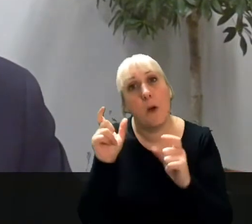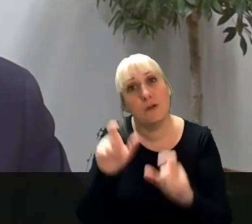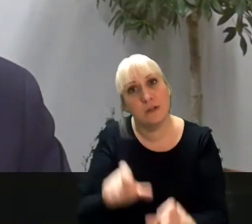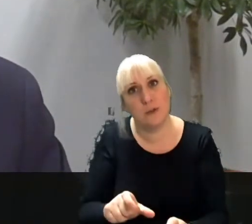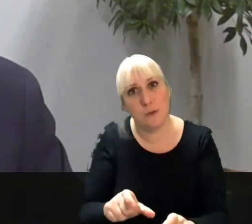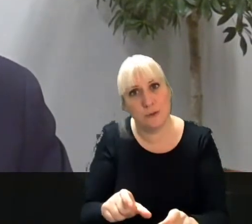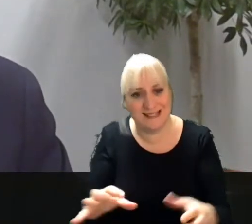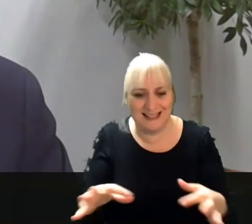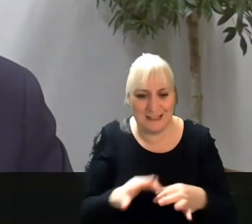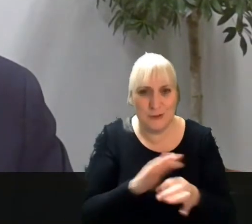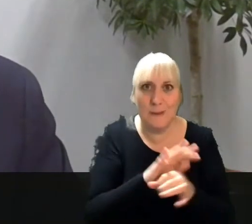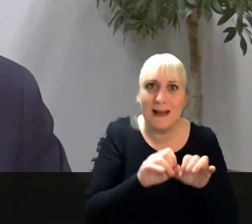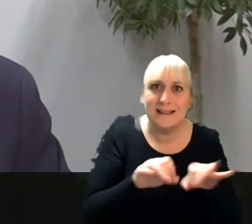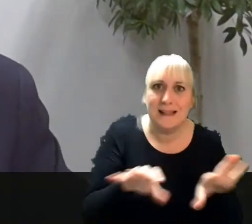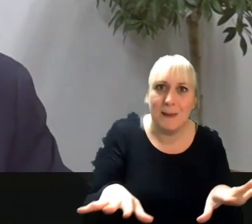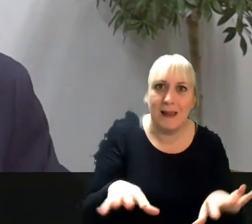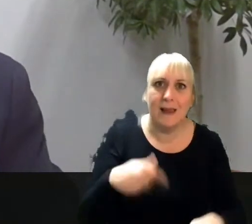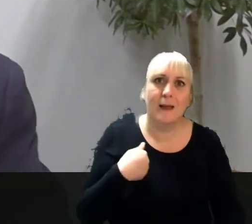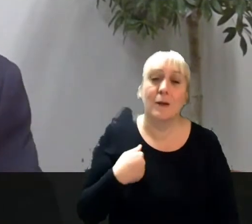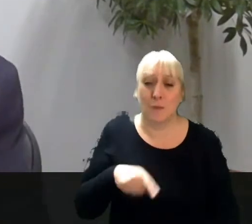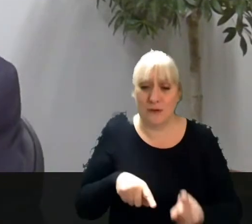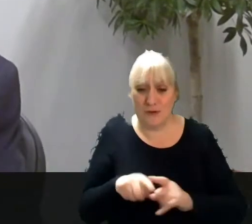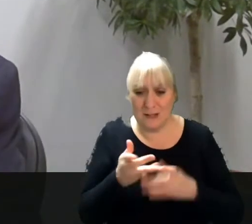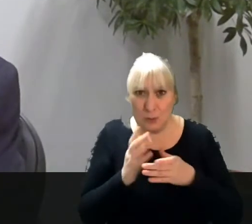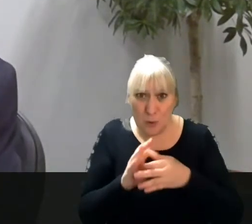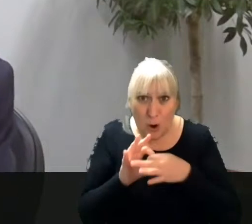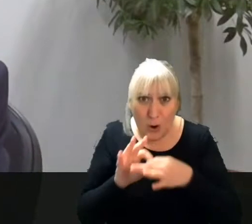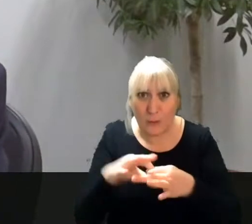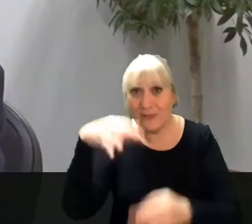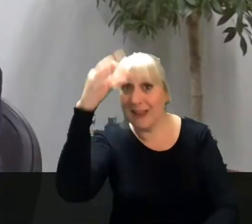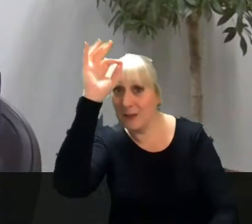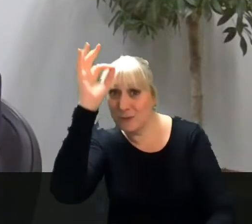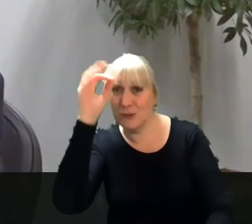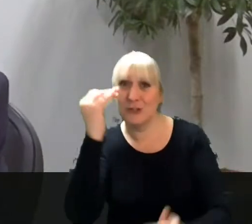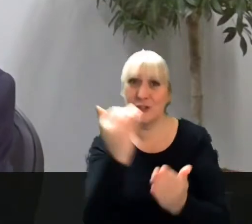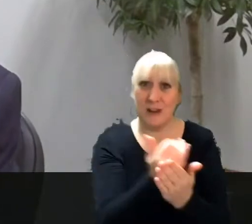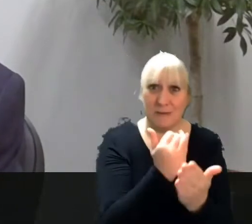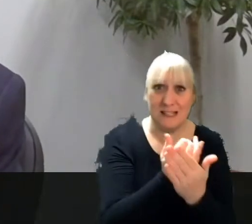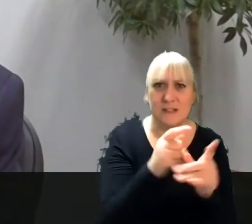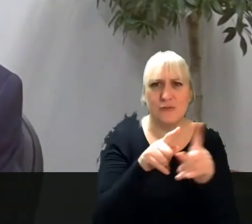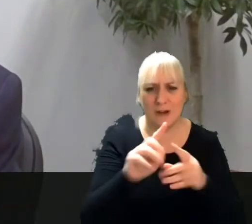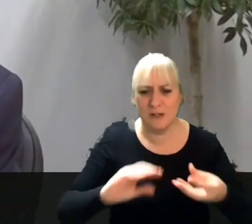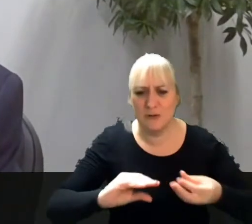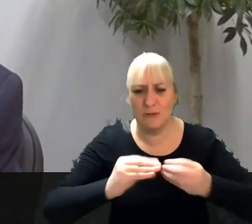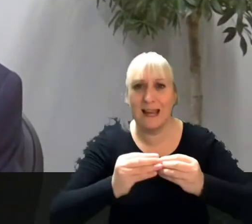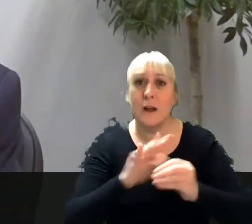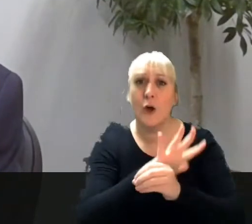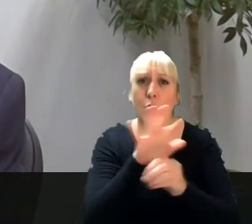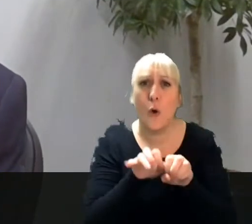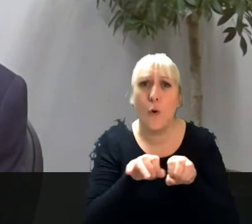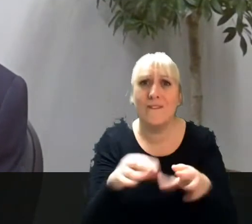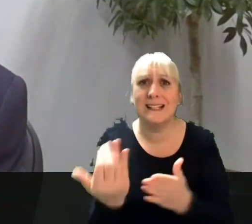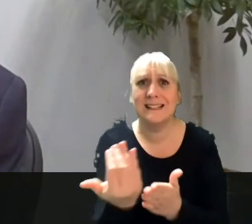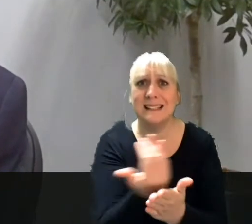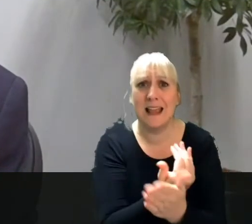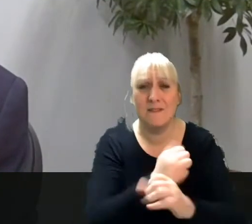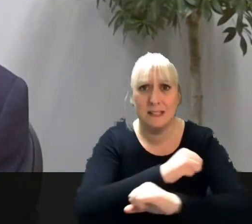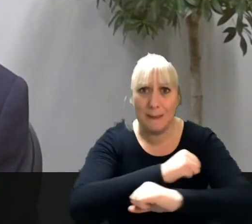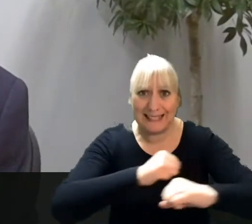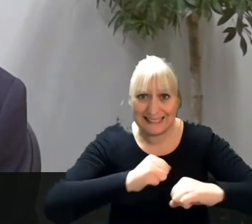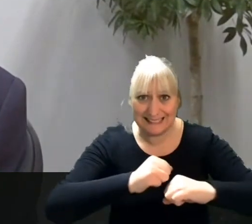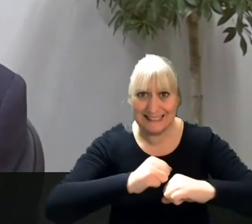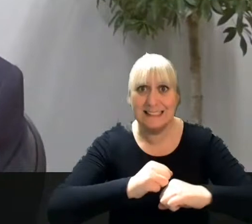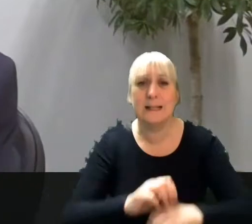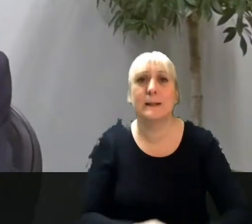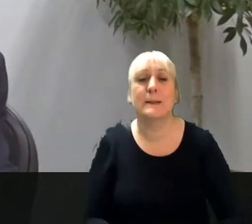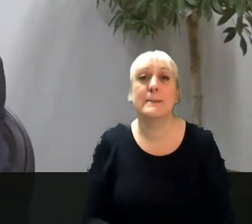we are working with councils and charities to have COVID-safe spaces. Another thing we've got is, in